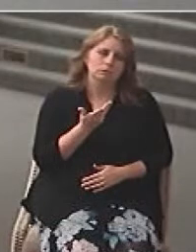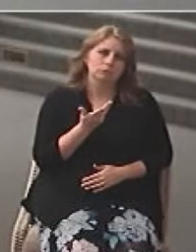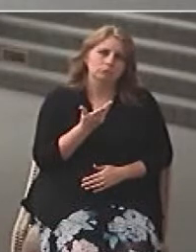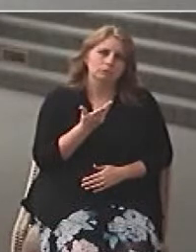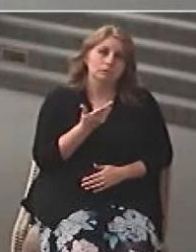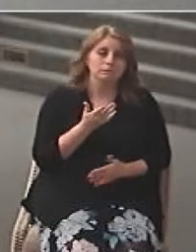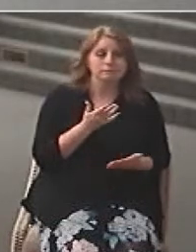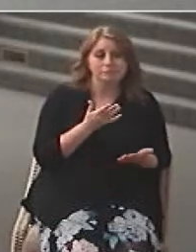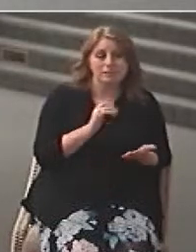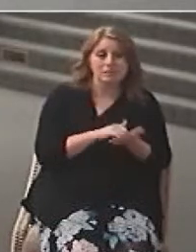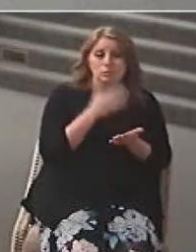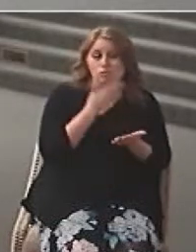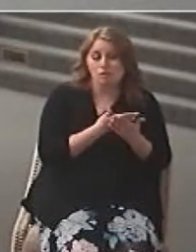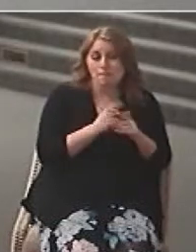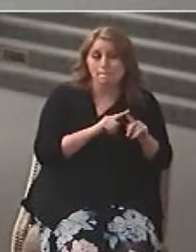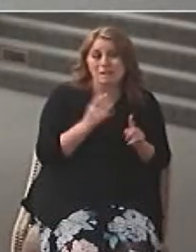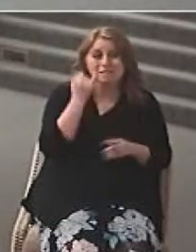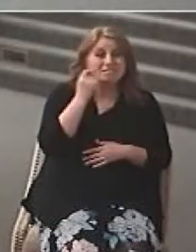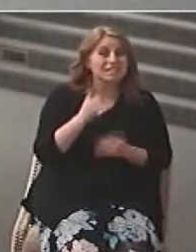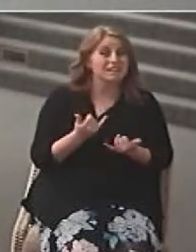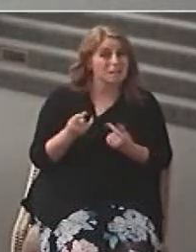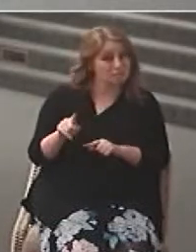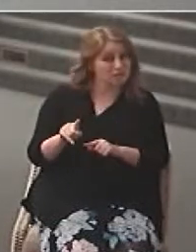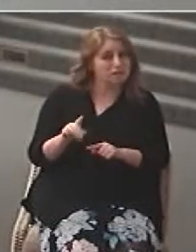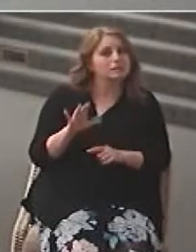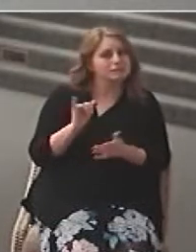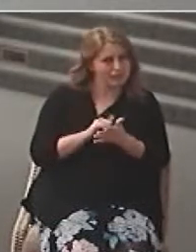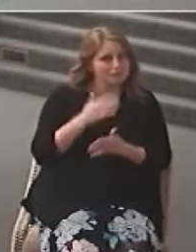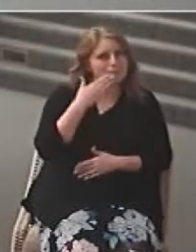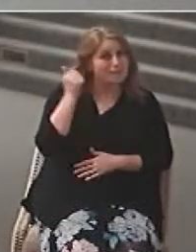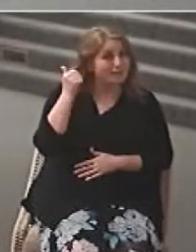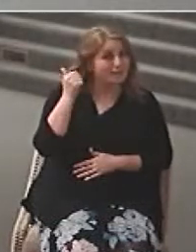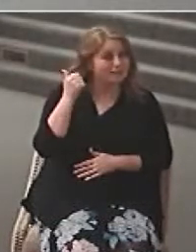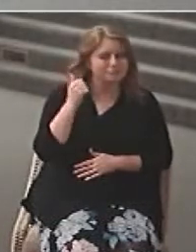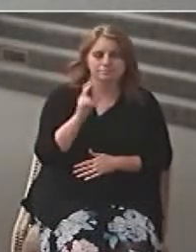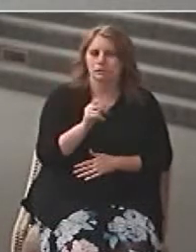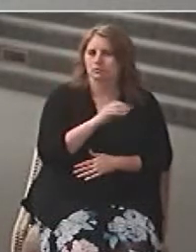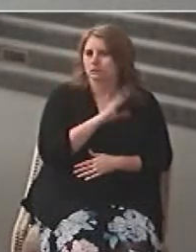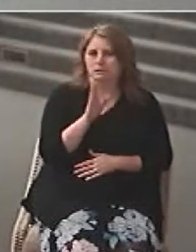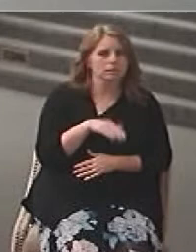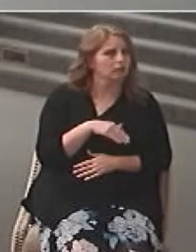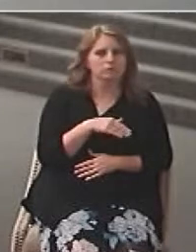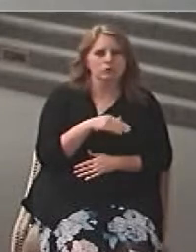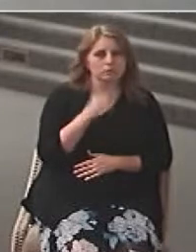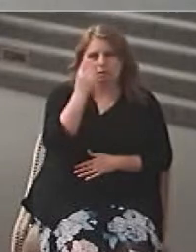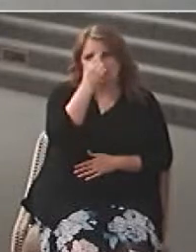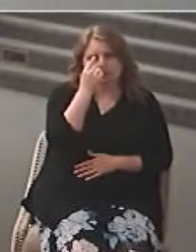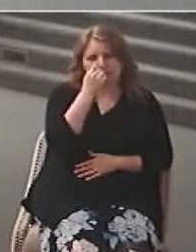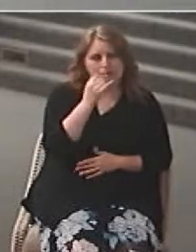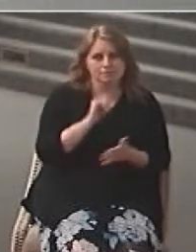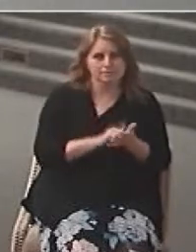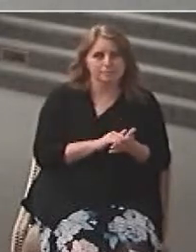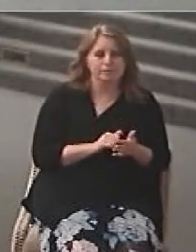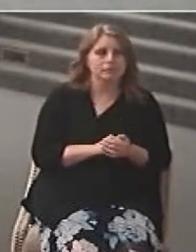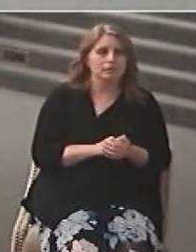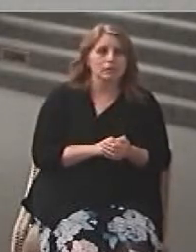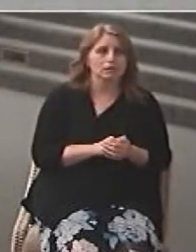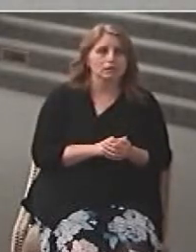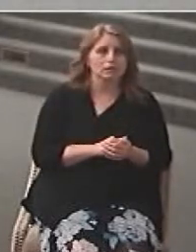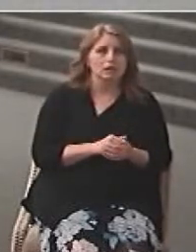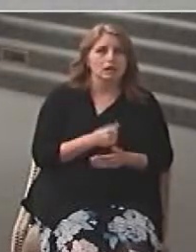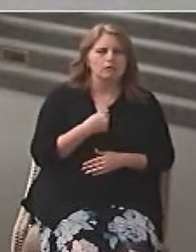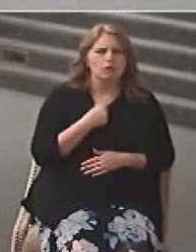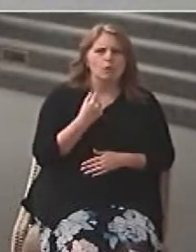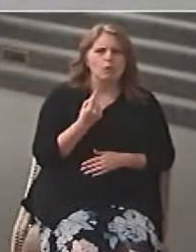that was pretty good, but if this would have happened, it would have been better. No, I've never once thought that. I've never once had that. I've